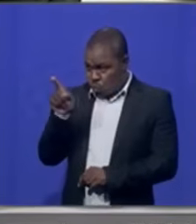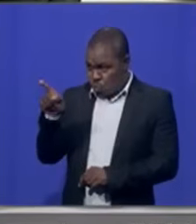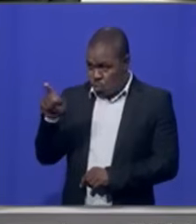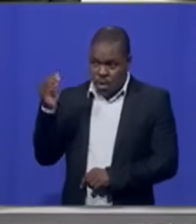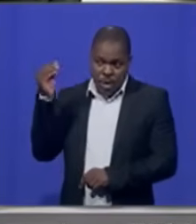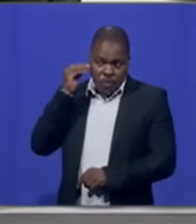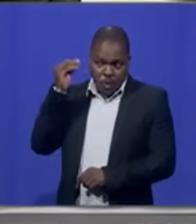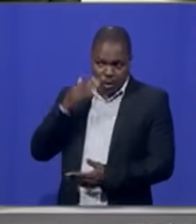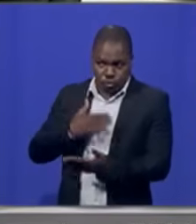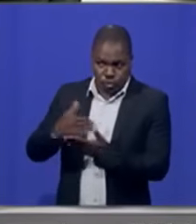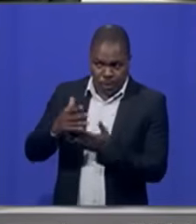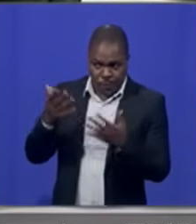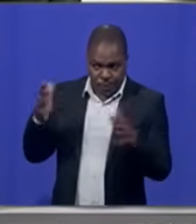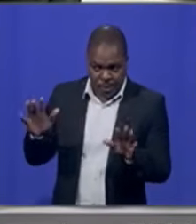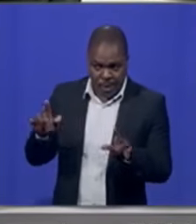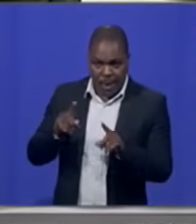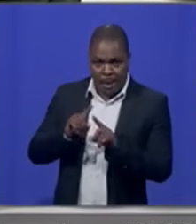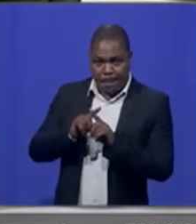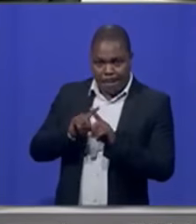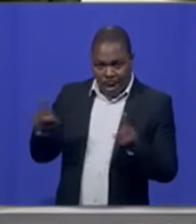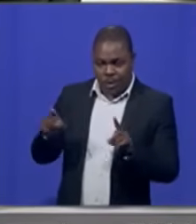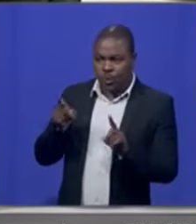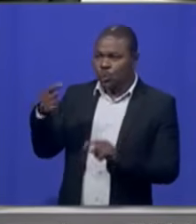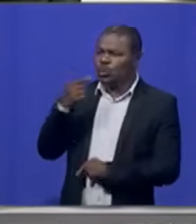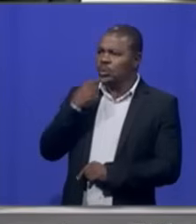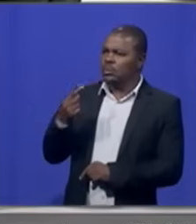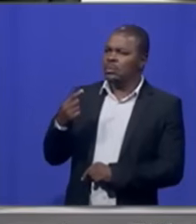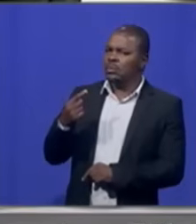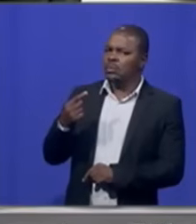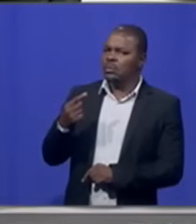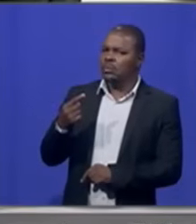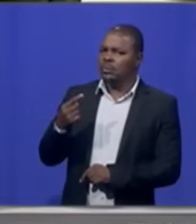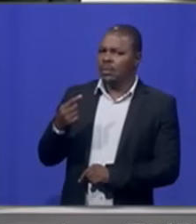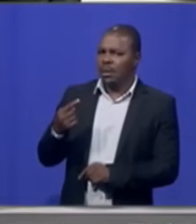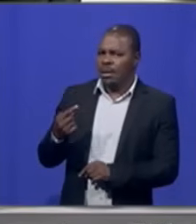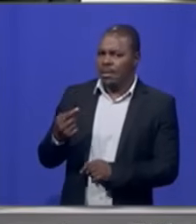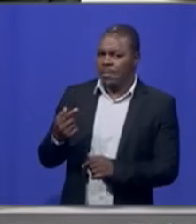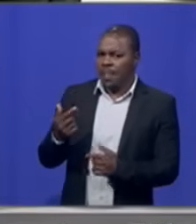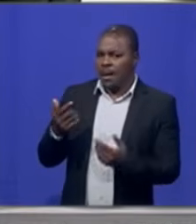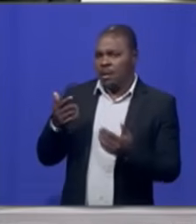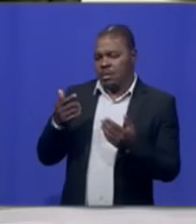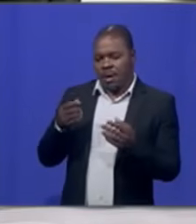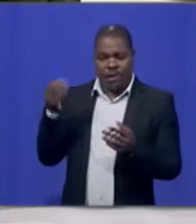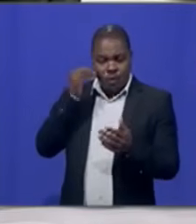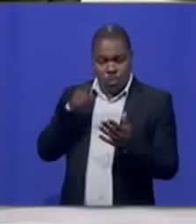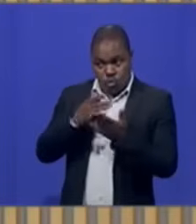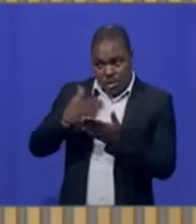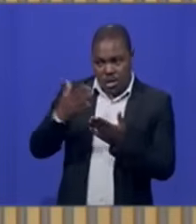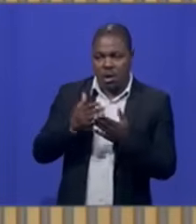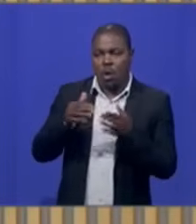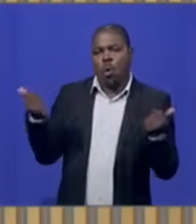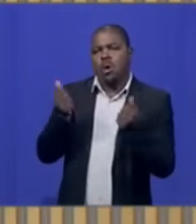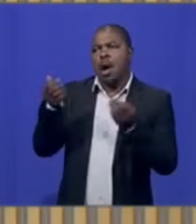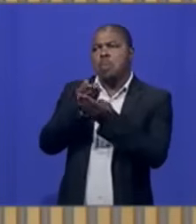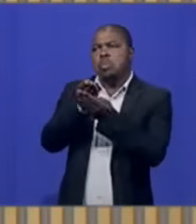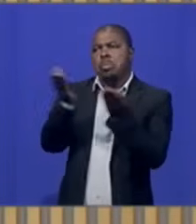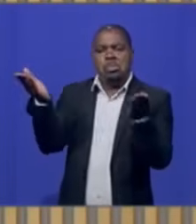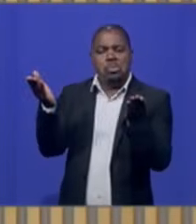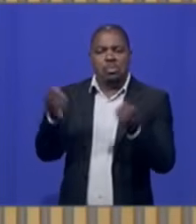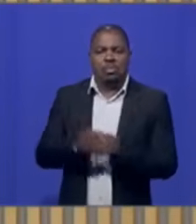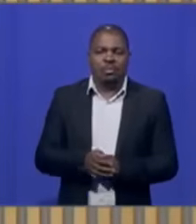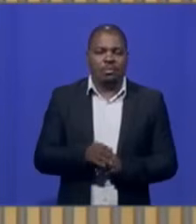the information, albeit you say that it was, for now, say it was public information, but you have shared. Yes. Ho mamelwa ha bopaki